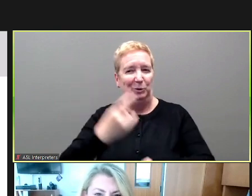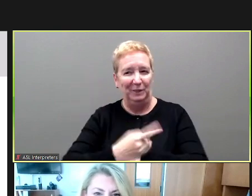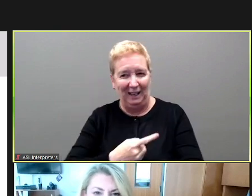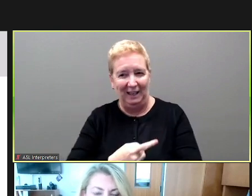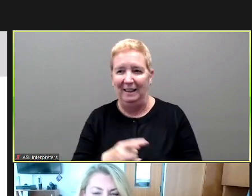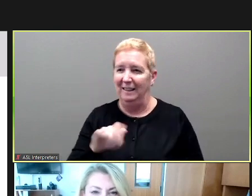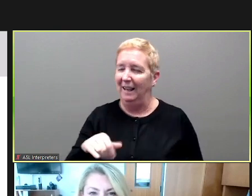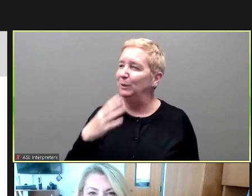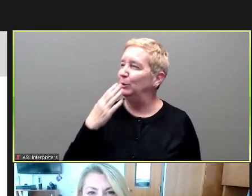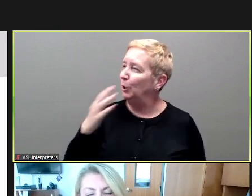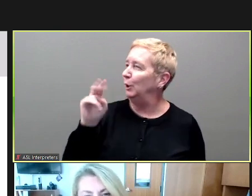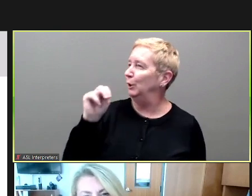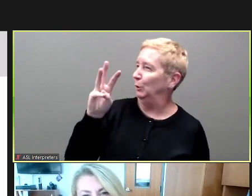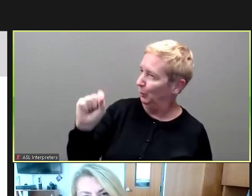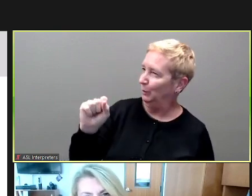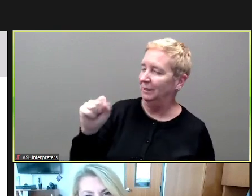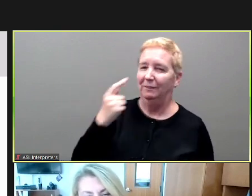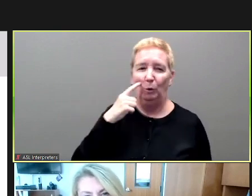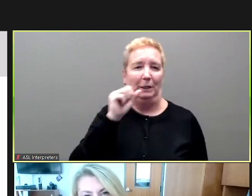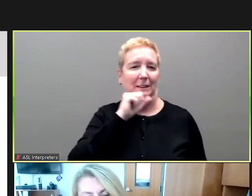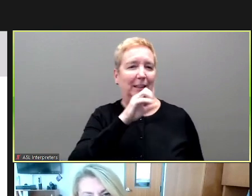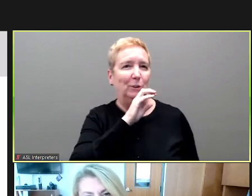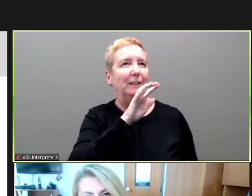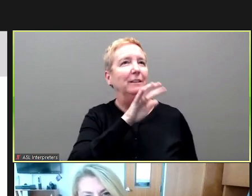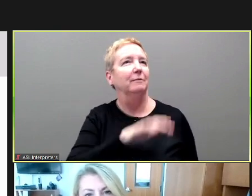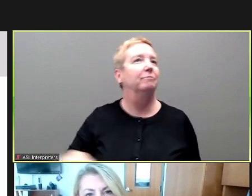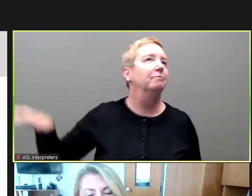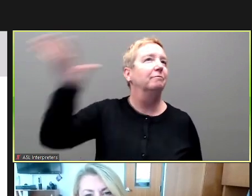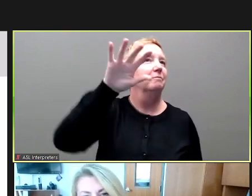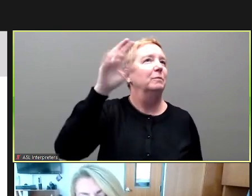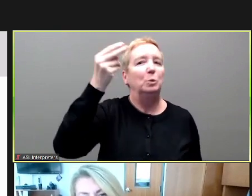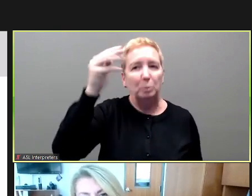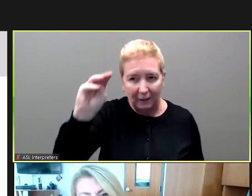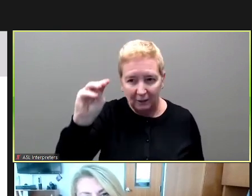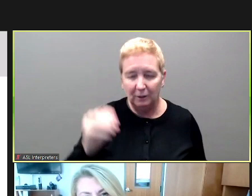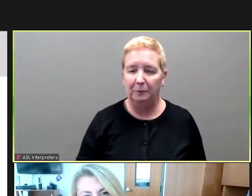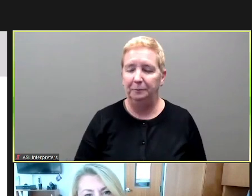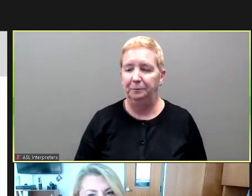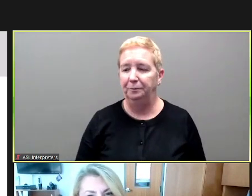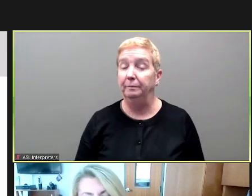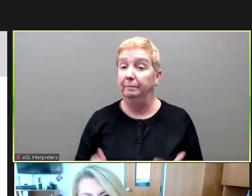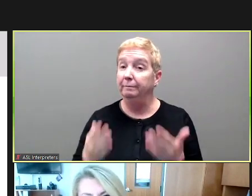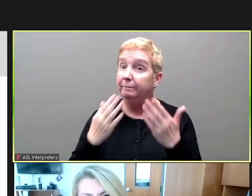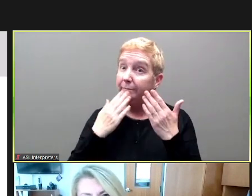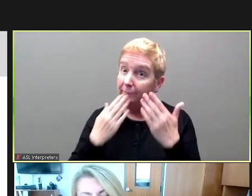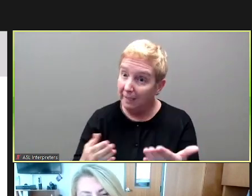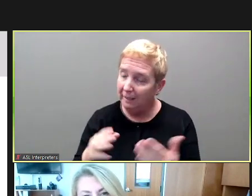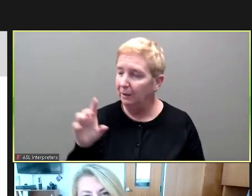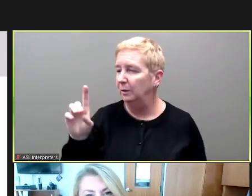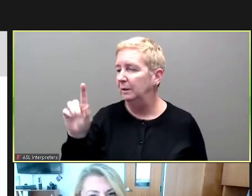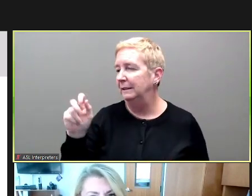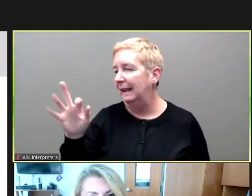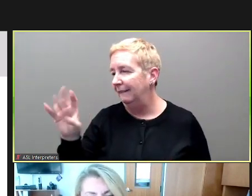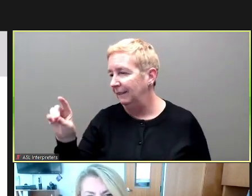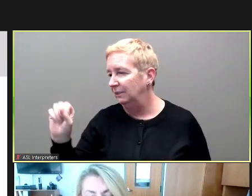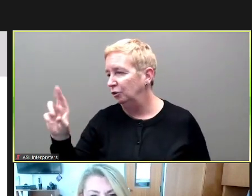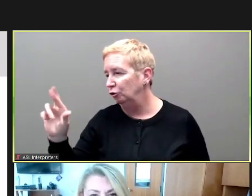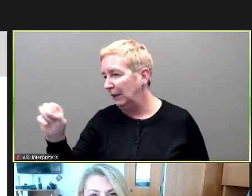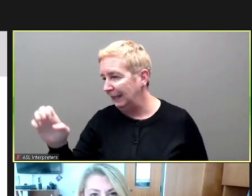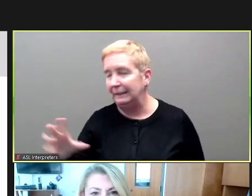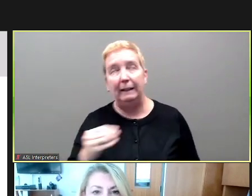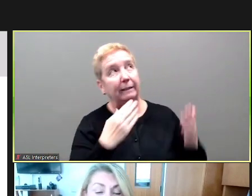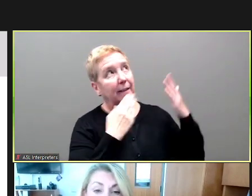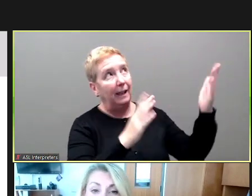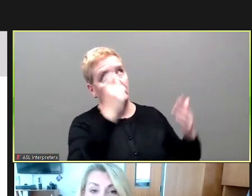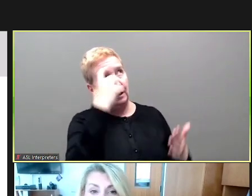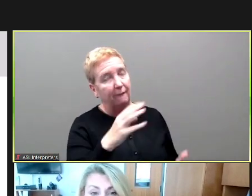good news for our seniors all around the state of New Mexico. And I would just like to thank both David Scrace and Governor Michelle Lujan